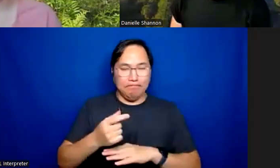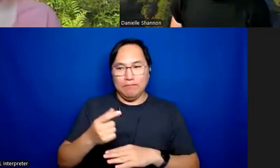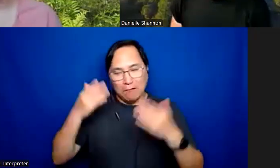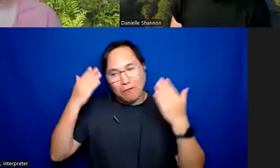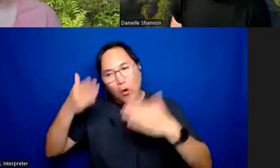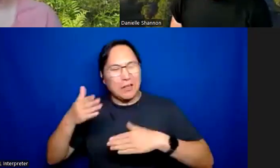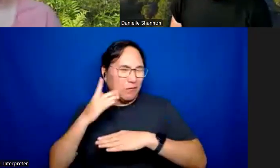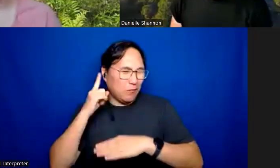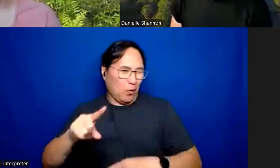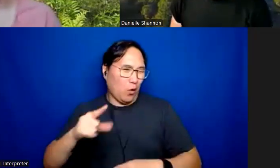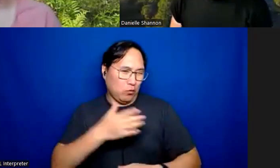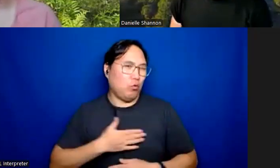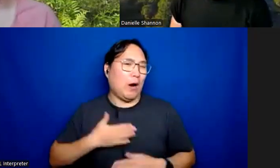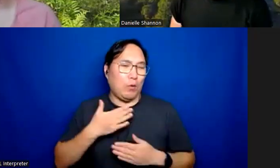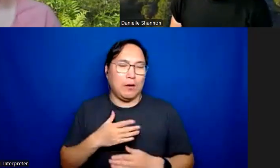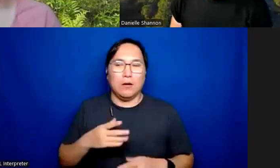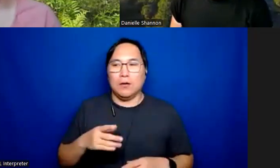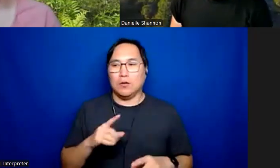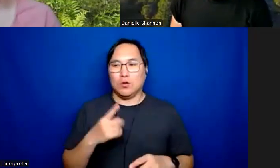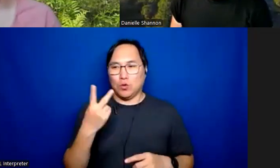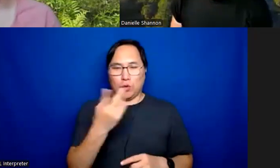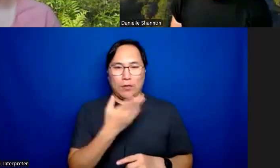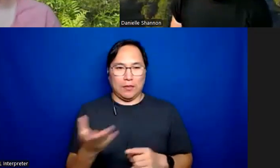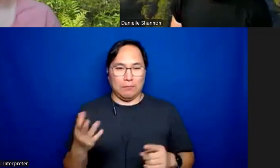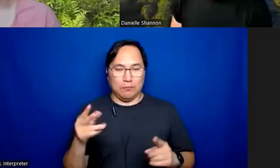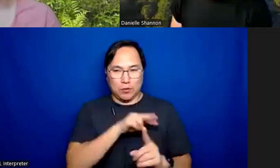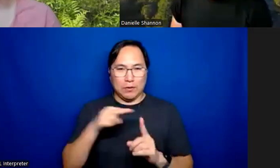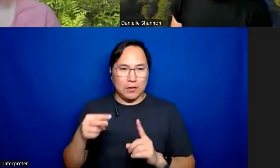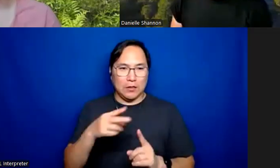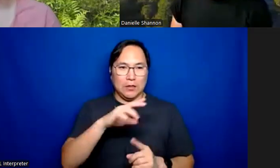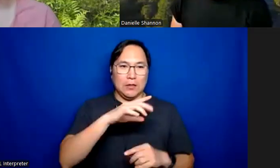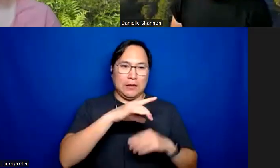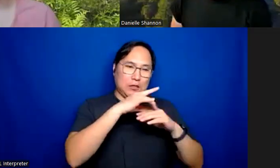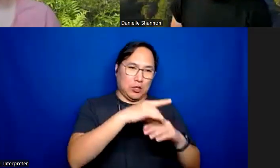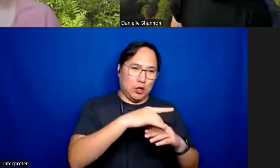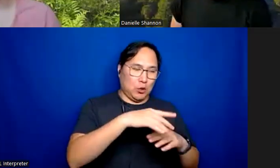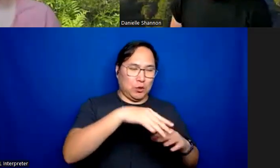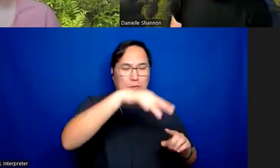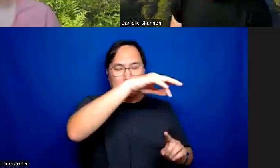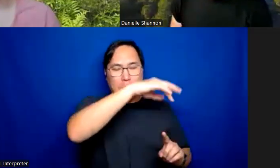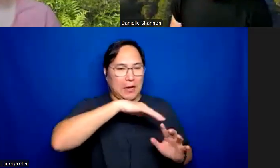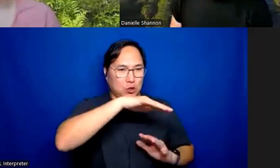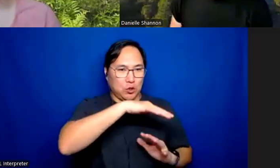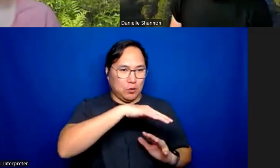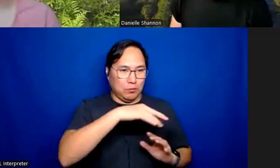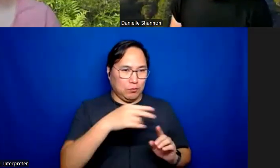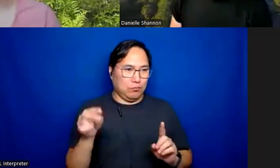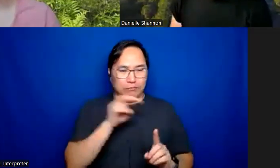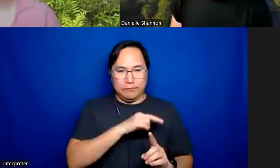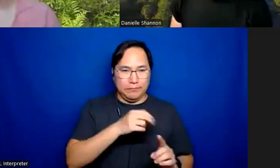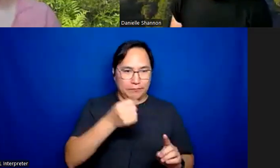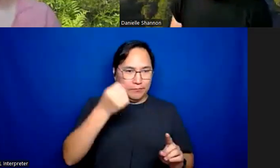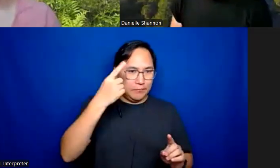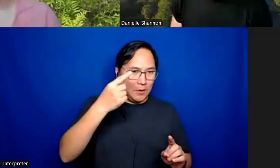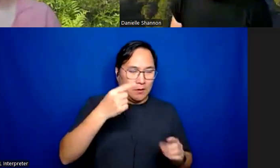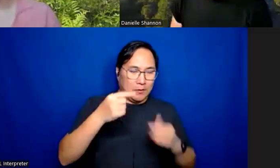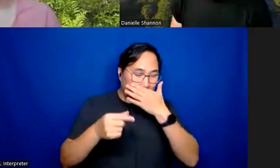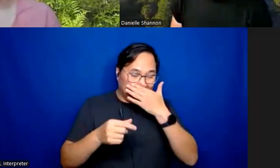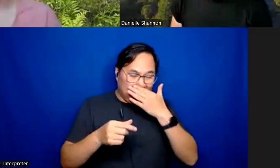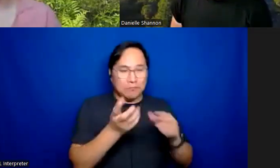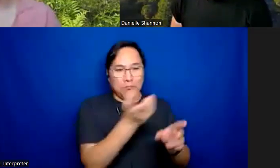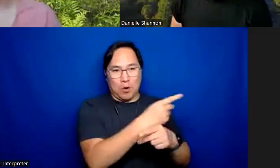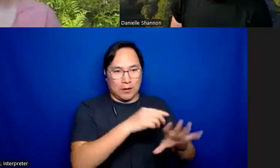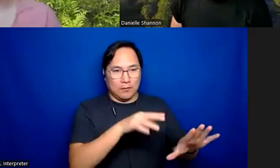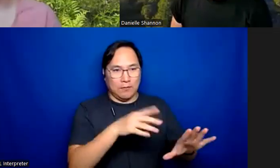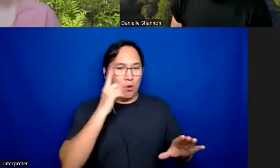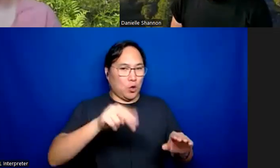and there's sort of two aspects of that. One is a suite of geospatial products that these are both the geospatial products are specific